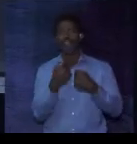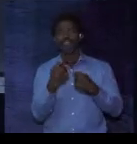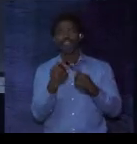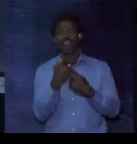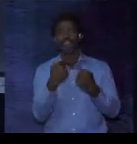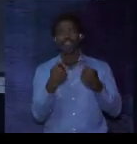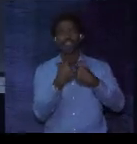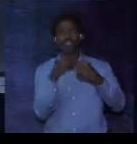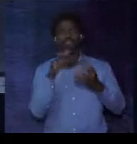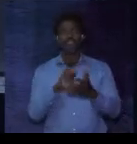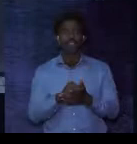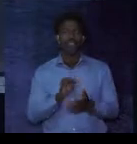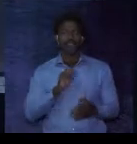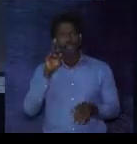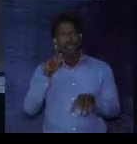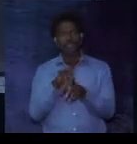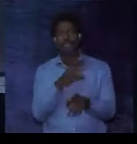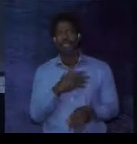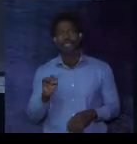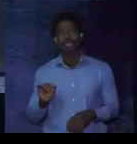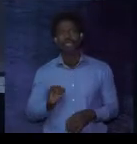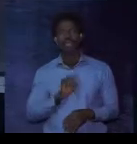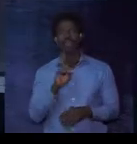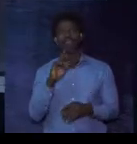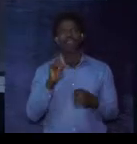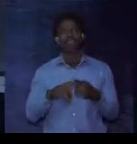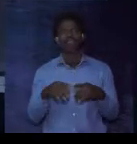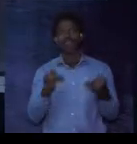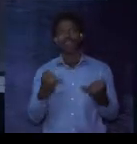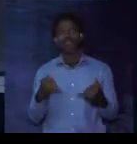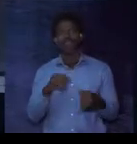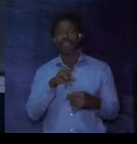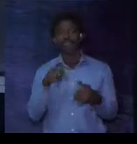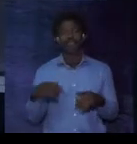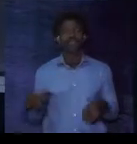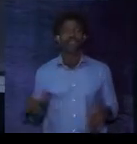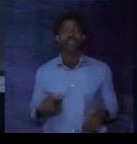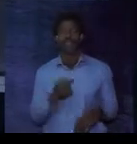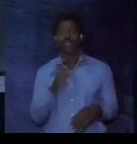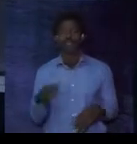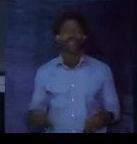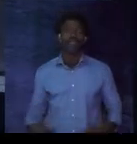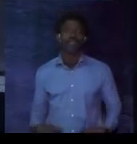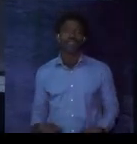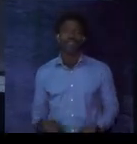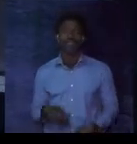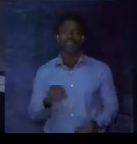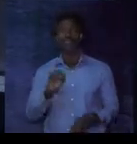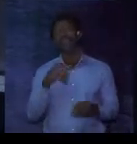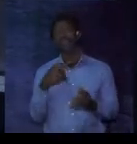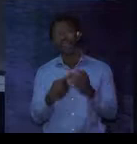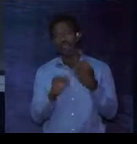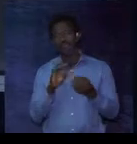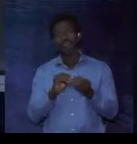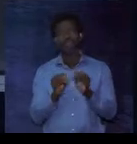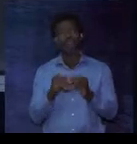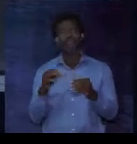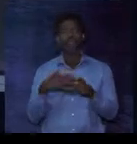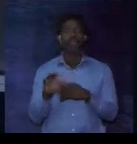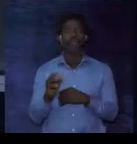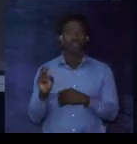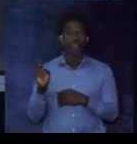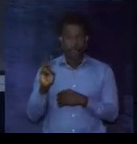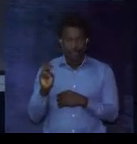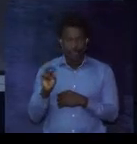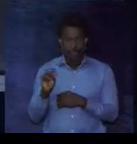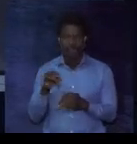and I used to play when we were young. My brother would ask me, what is the number after million? And I would say billion.